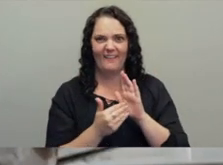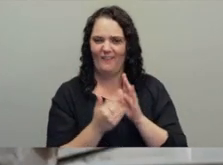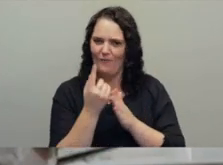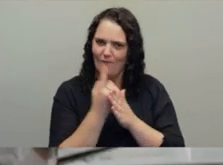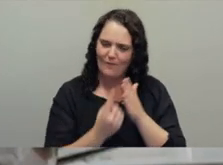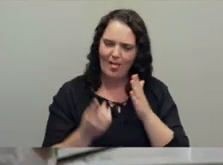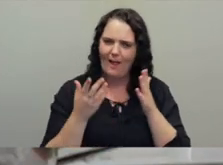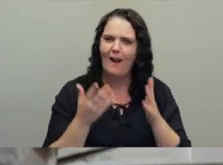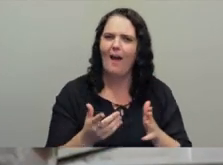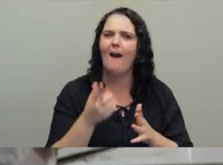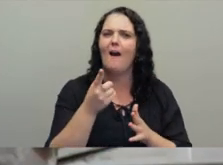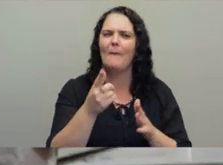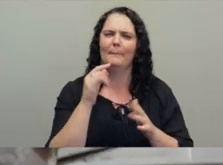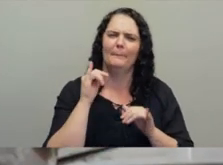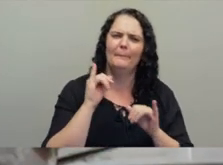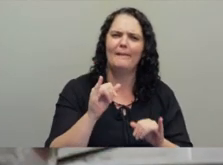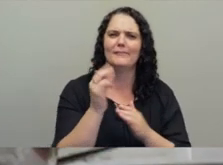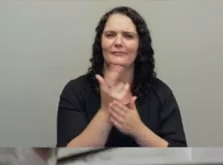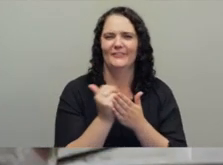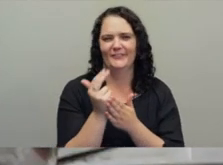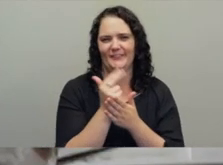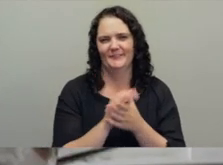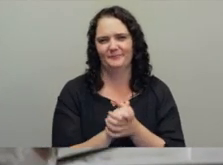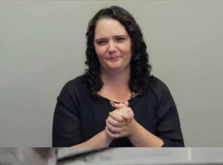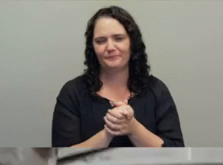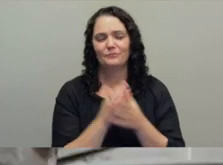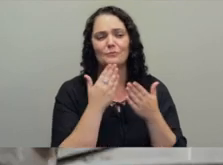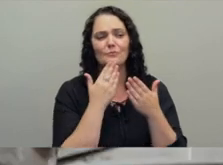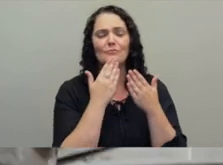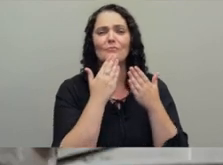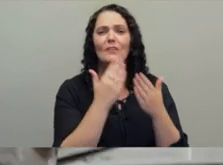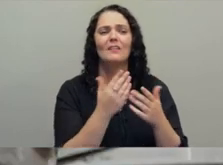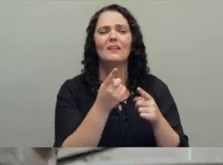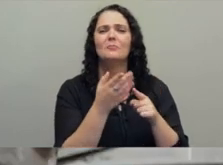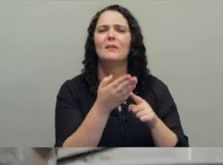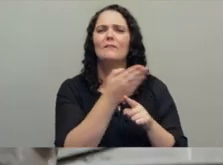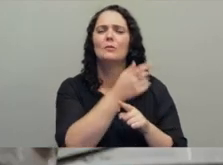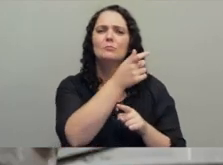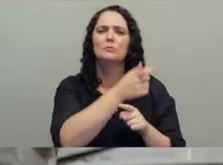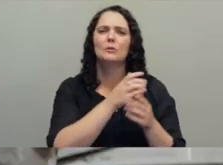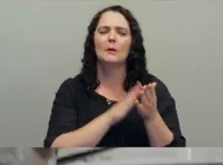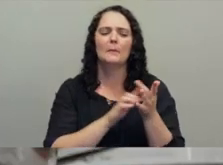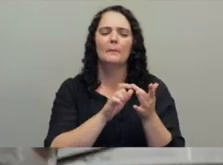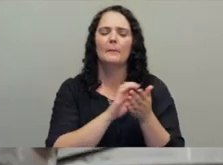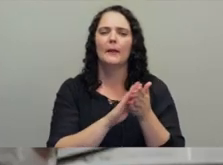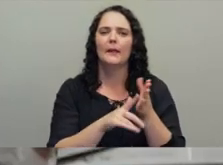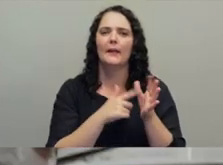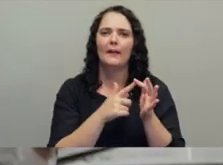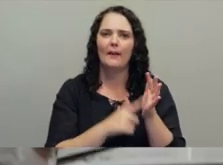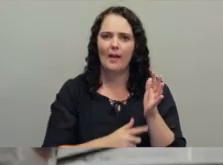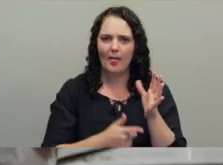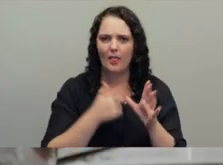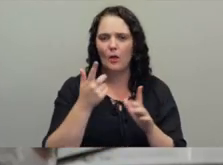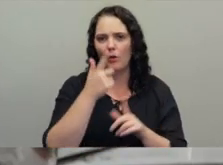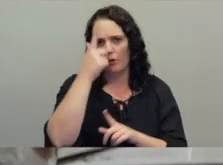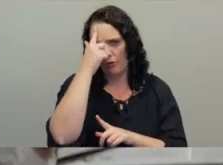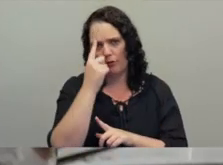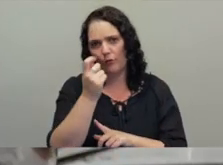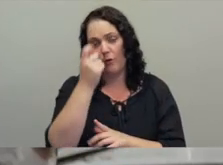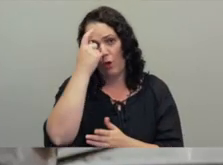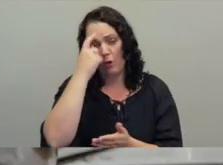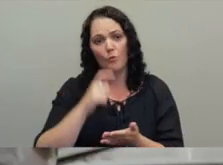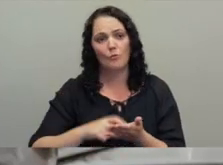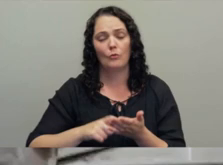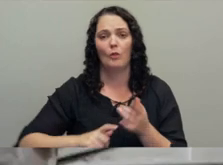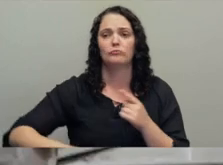Before we get started, I'd like to thank Michaela for doing the acknowledgement, and I'd like to share that acknowledgement of the traditional owners